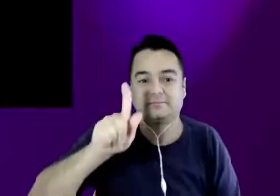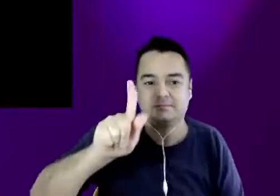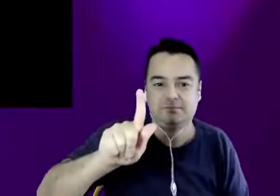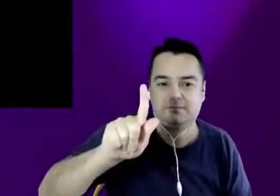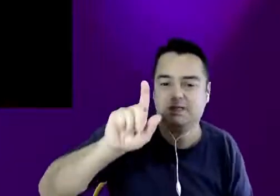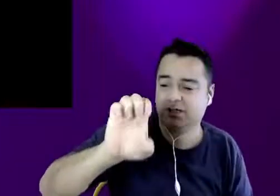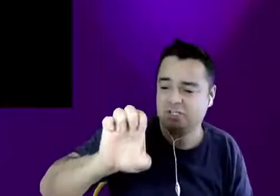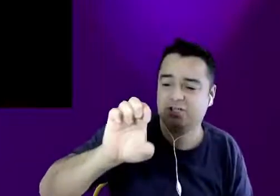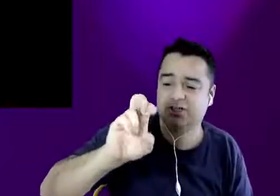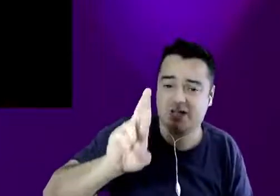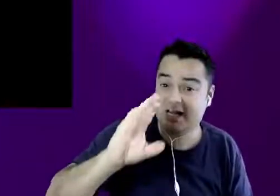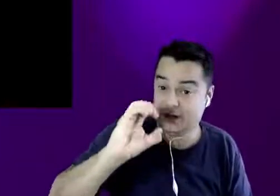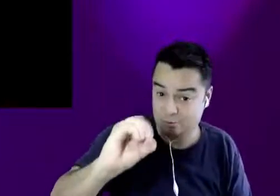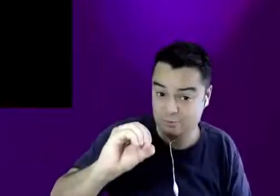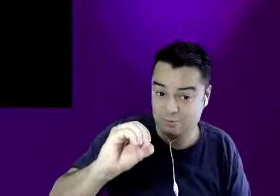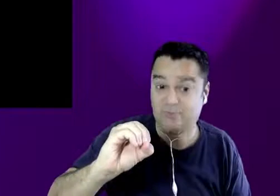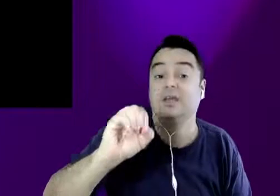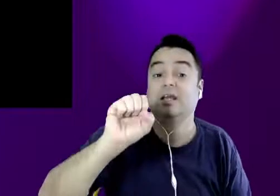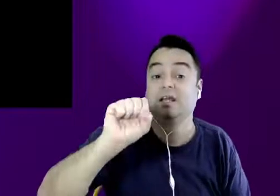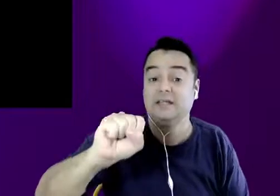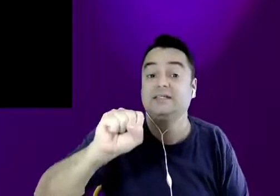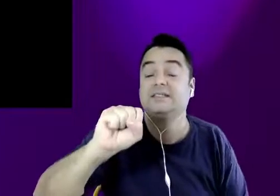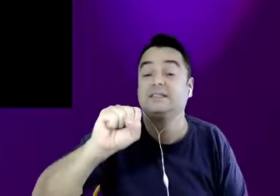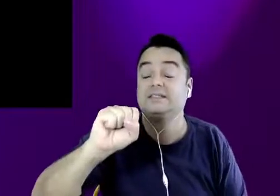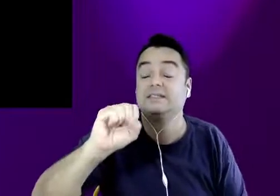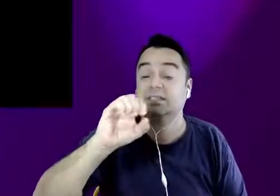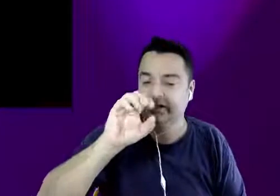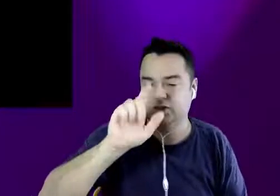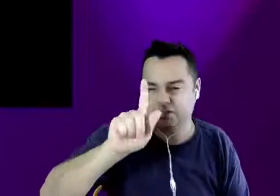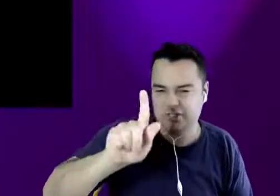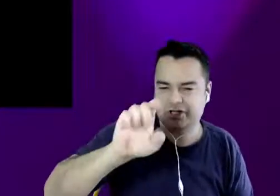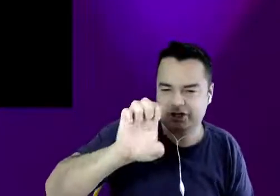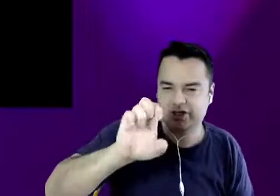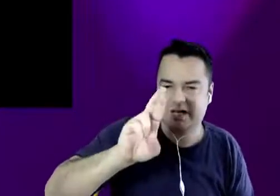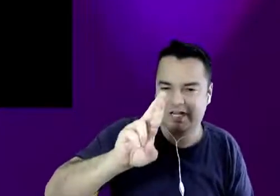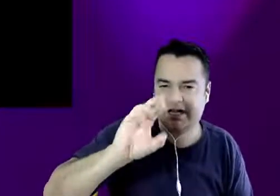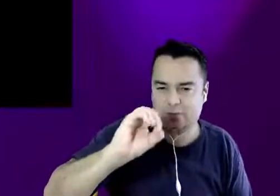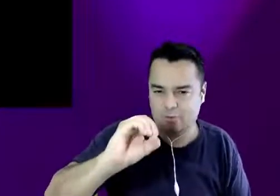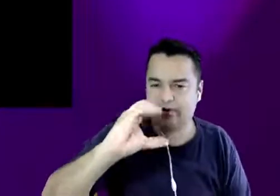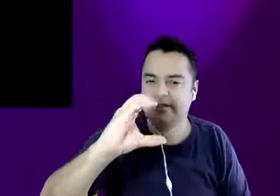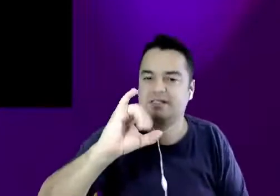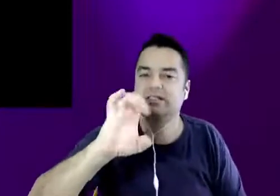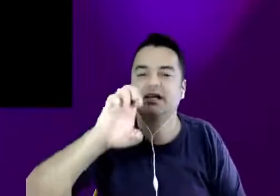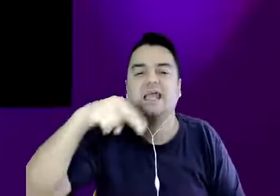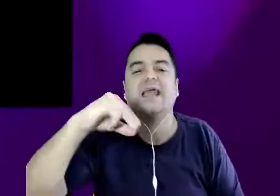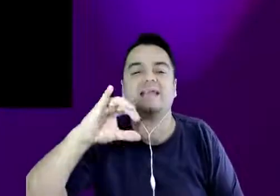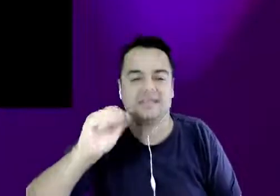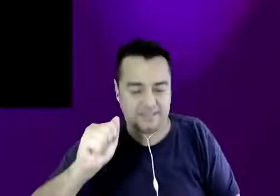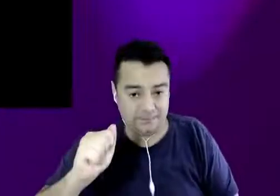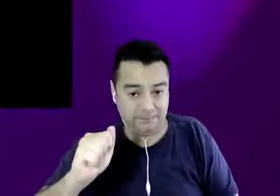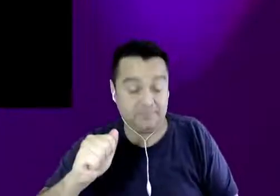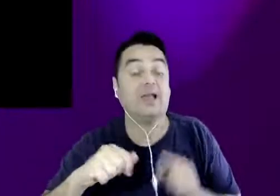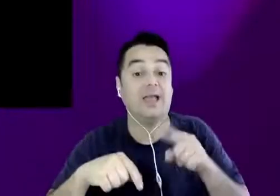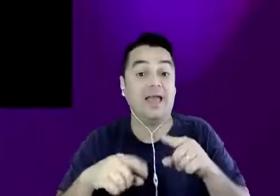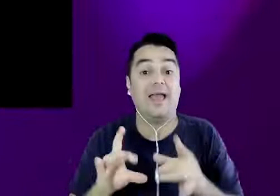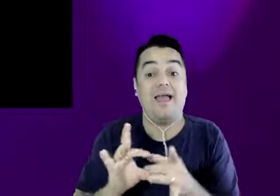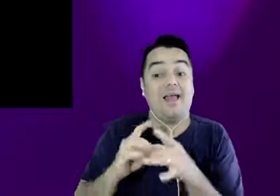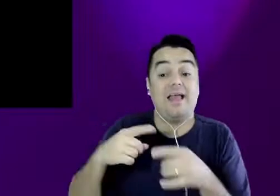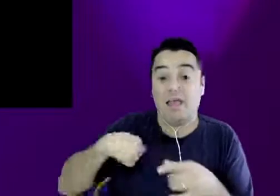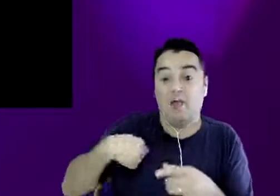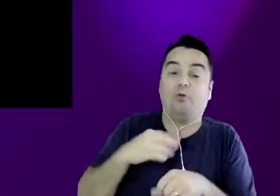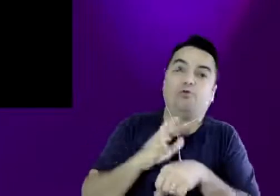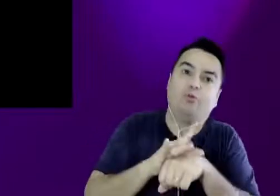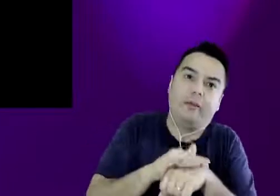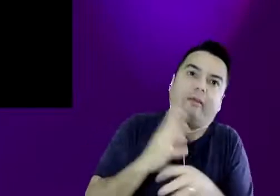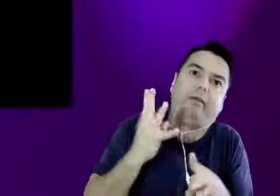about living with the disease, but you get older with the disease. I don't want to see someone with the Parkinson, someone